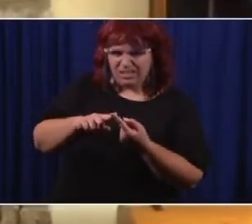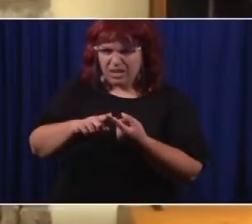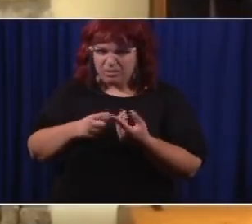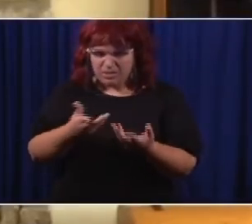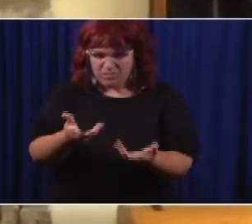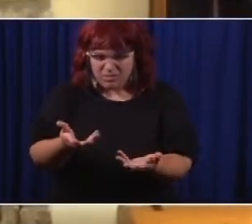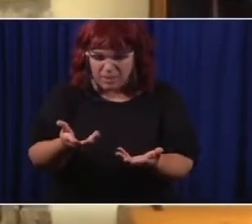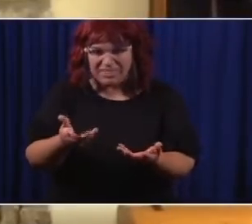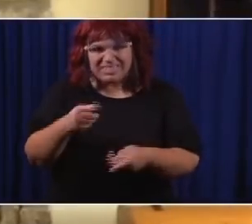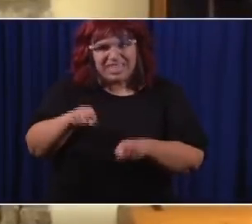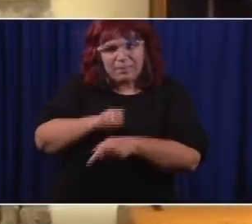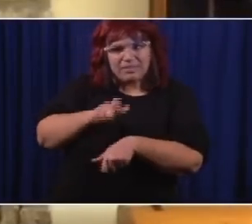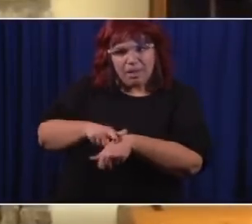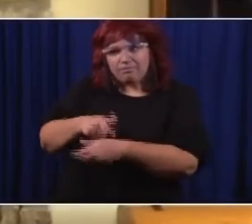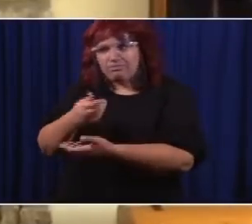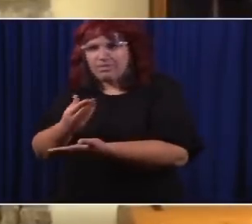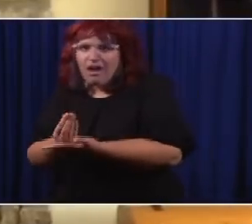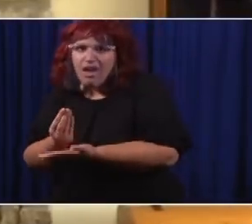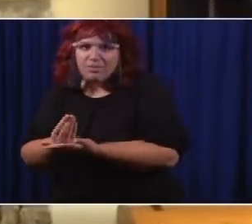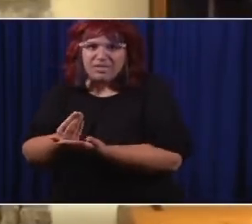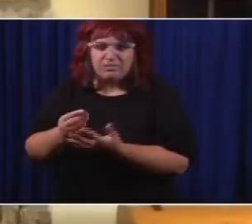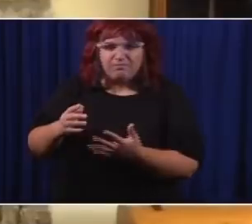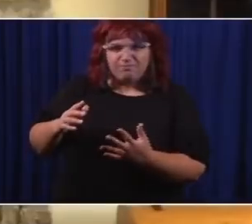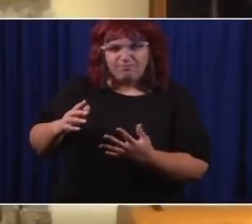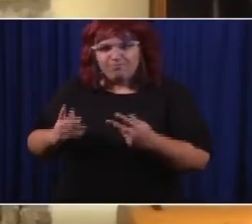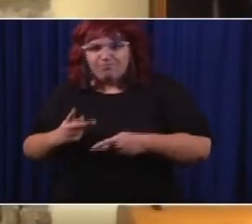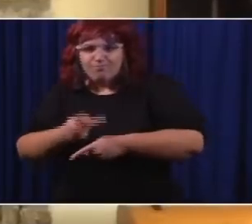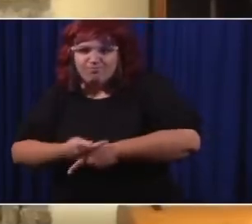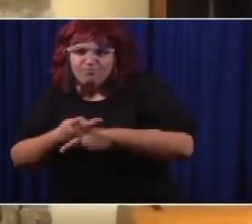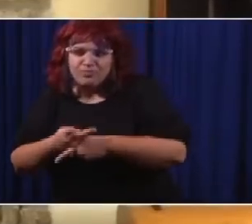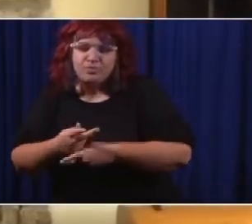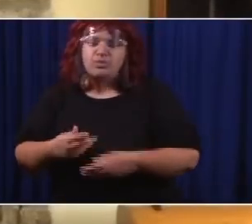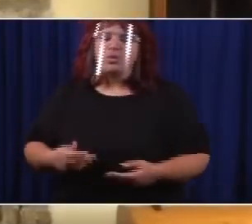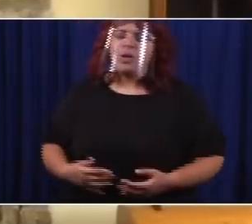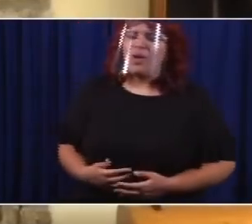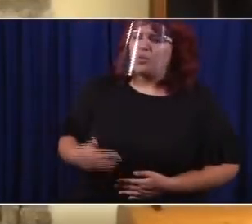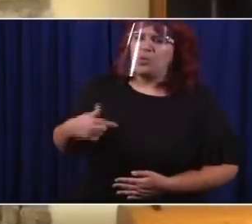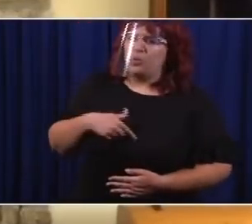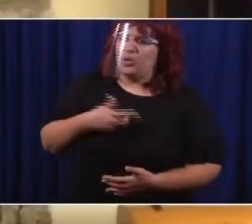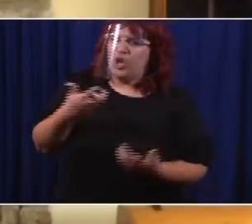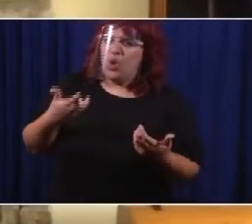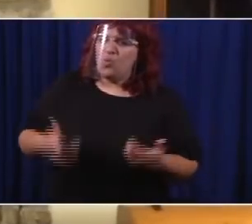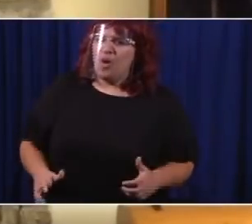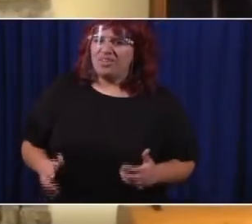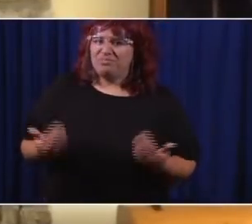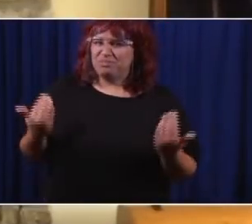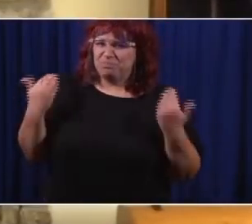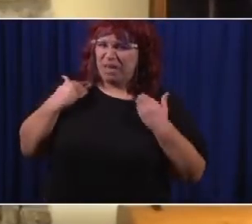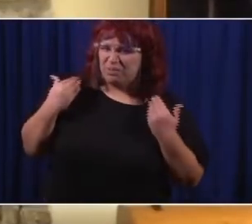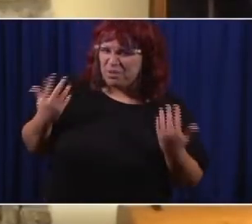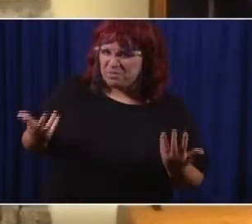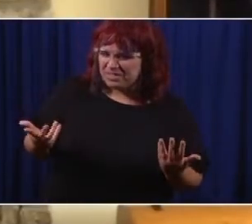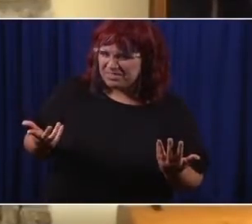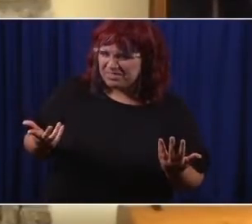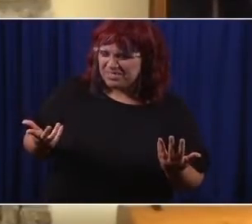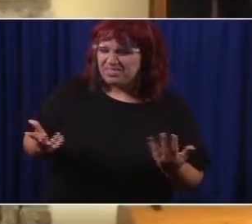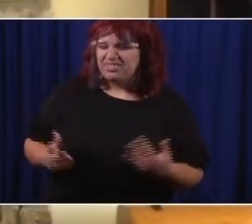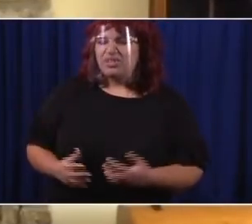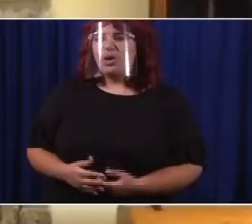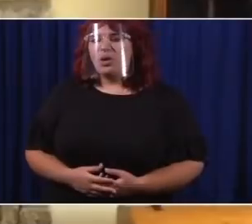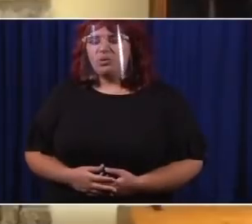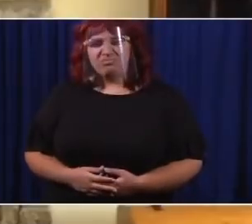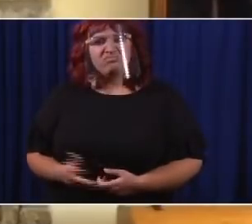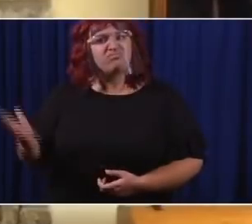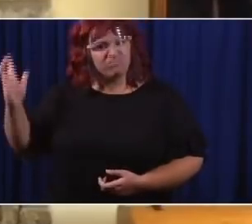we also don't want them to stop doing elective surgeries. We had the period of time where they couldn't do it. When we made that